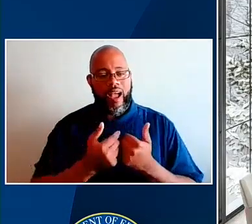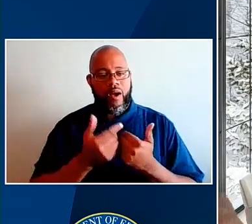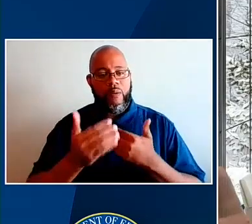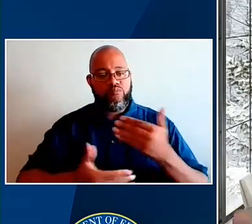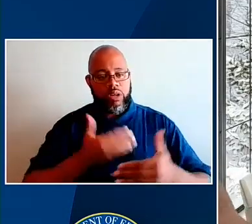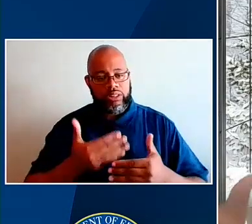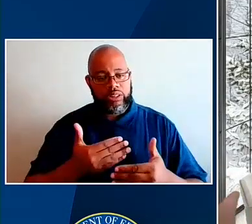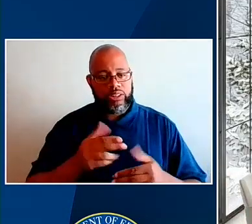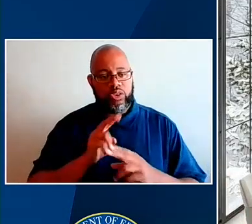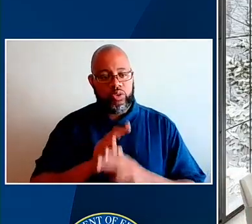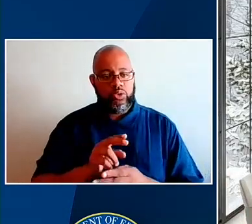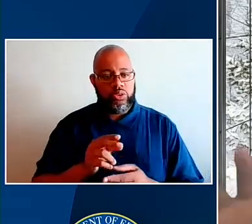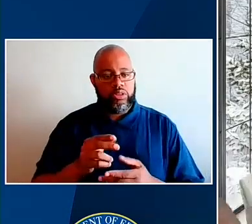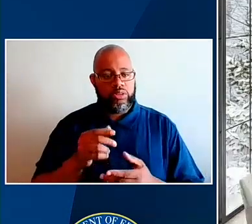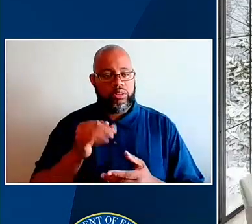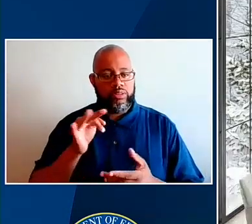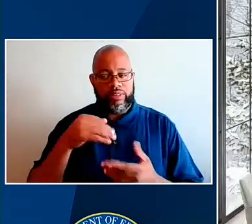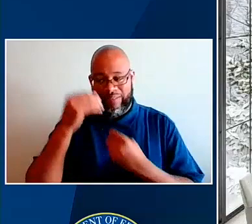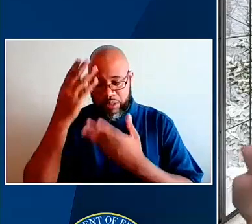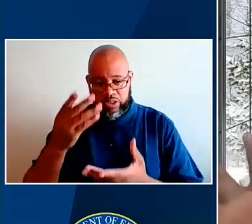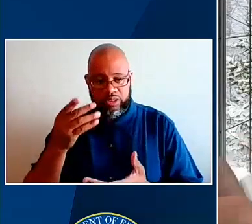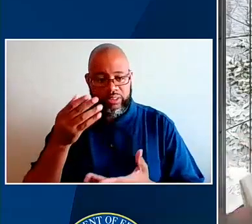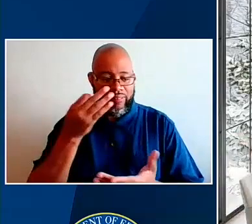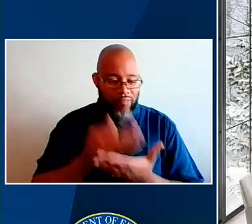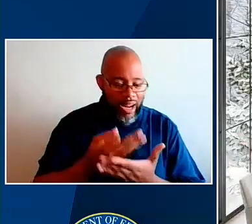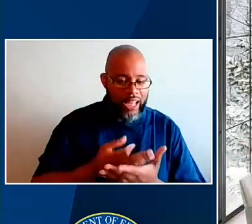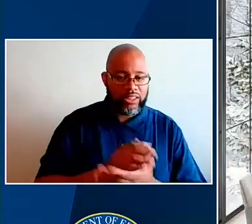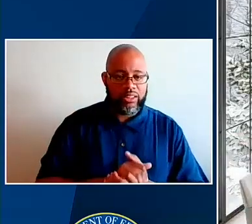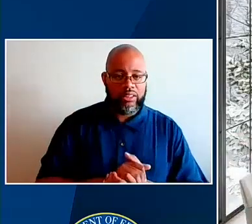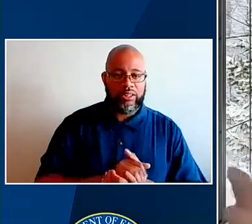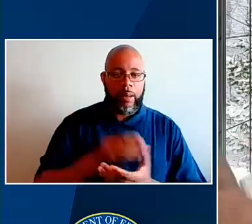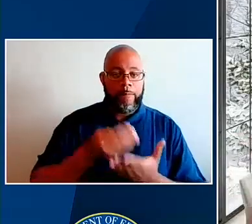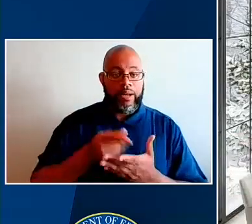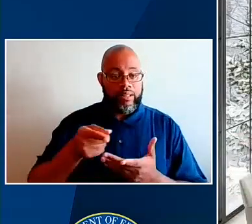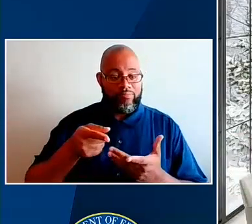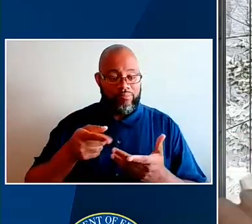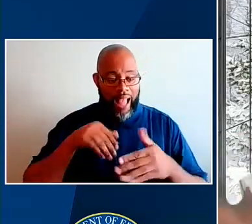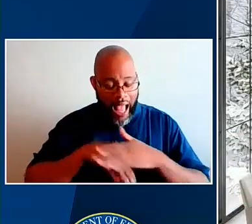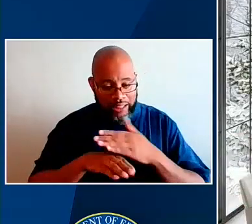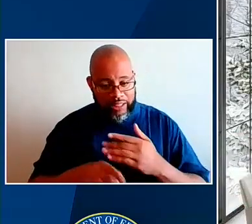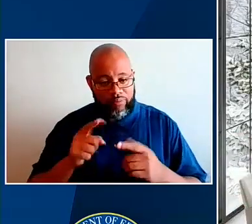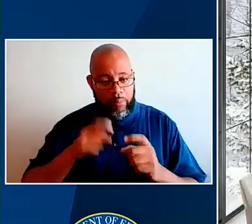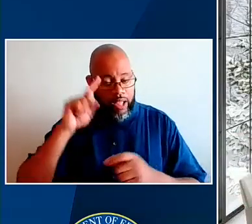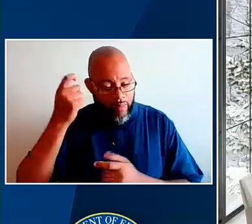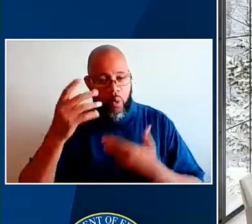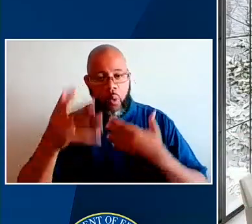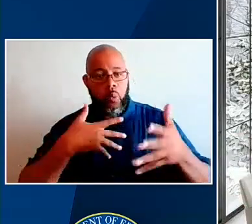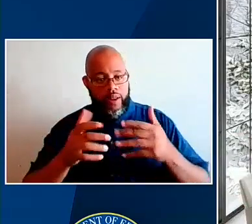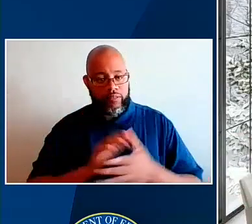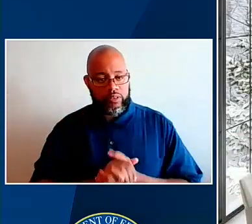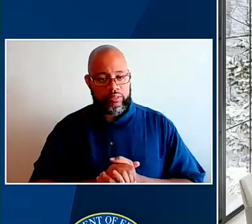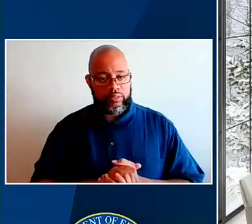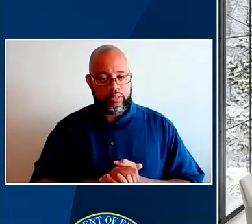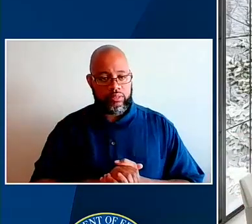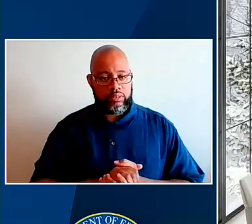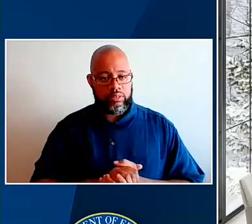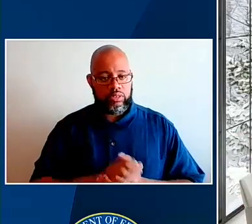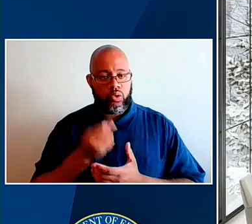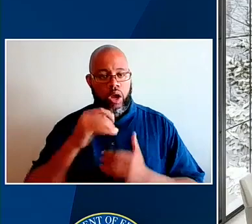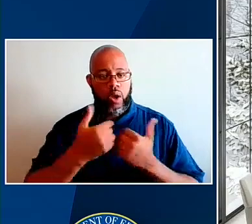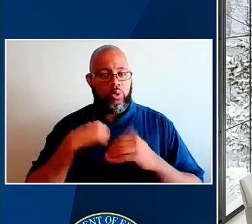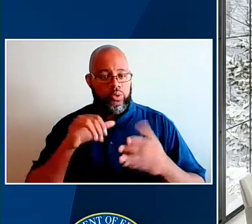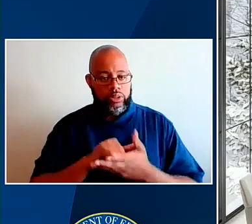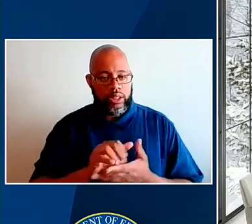processing and using, whether it's their information, their finances, the money that they're accessing from the government, whatever the case may be. And so how do we do